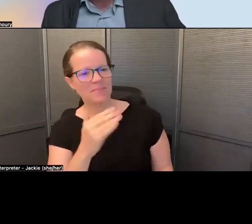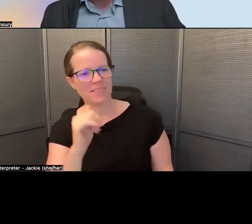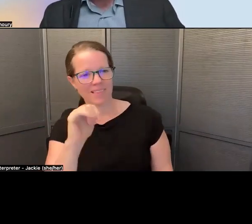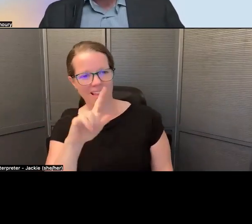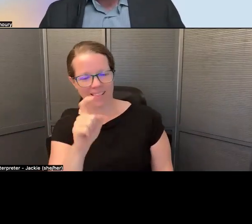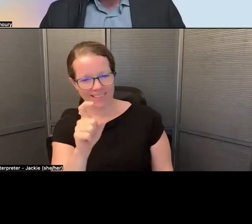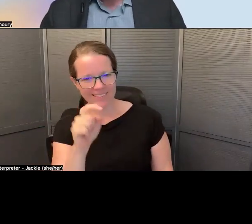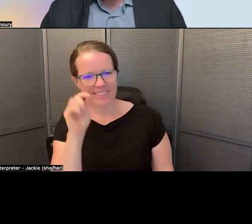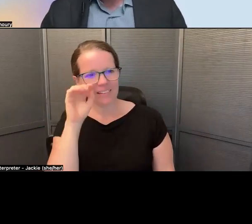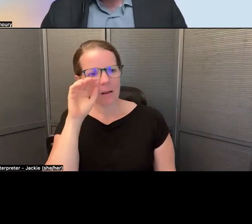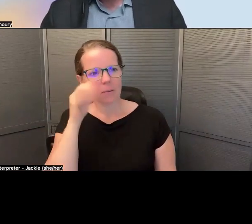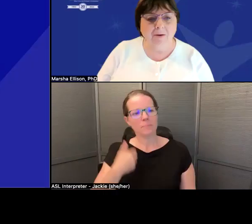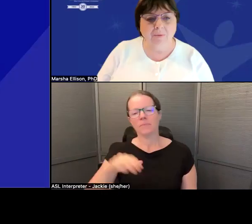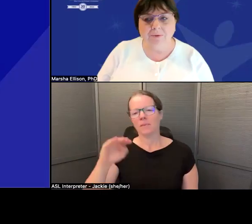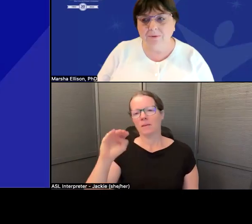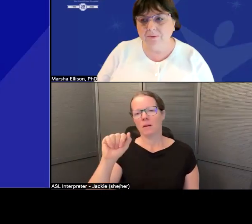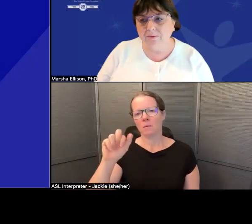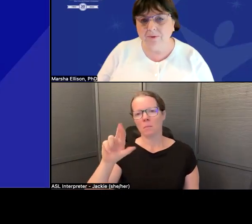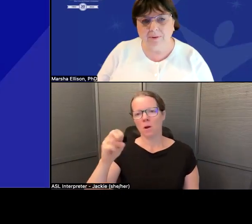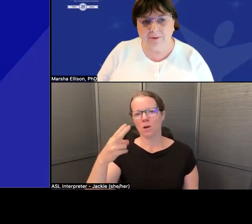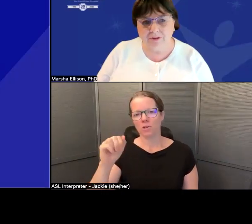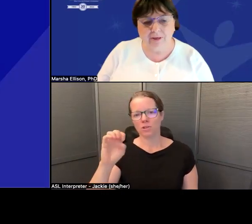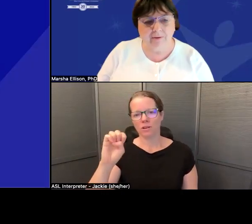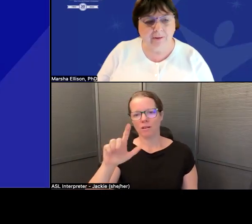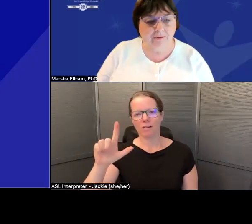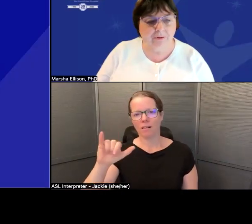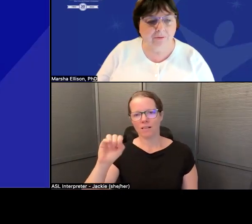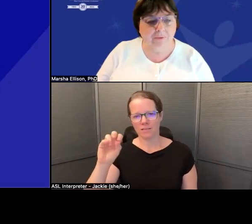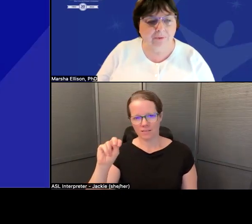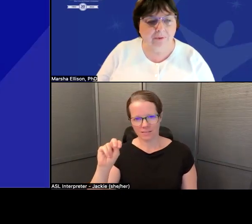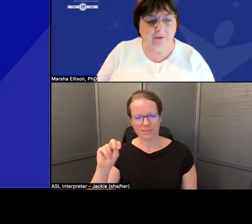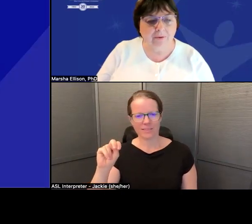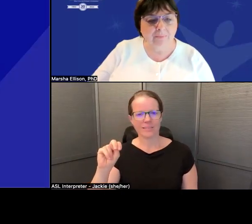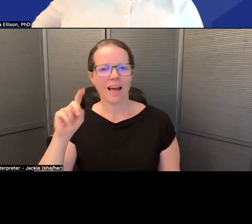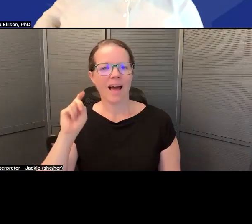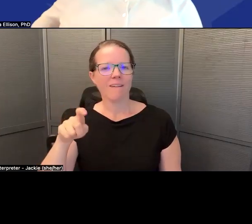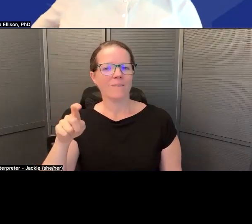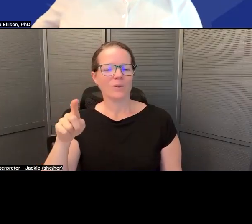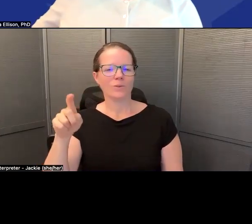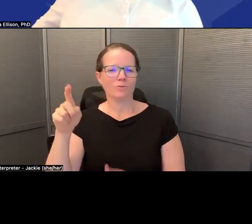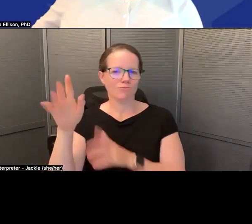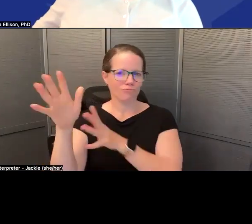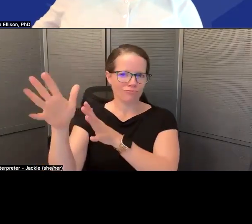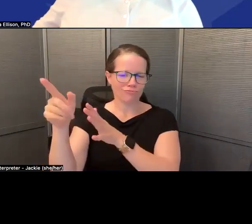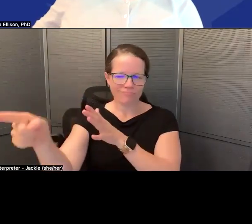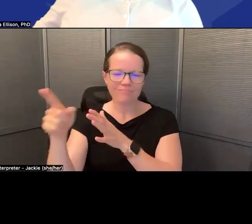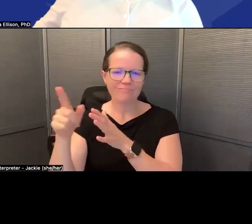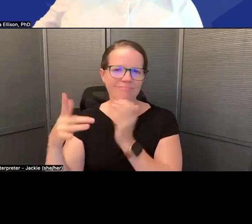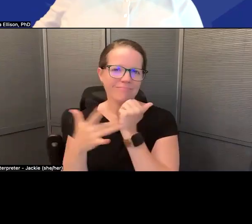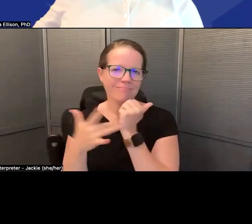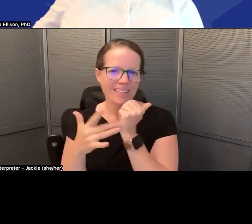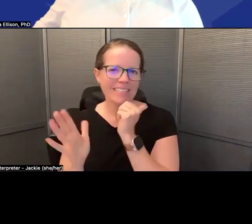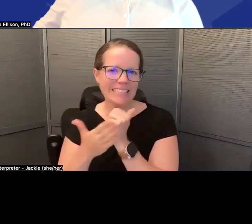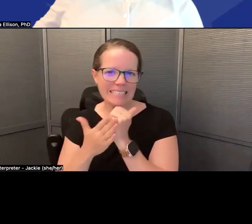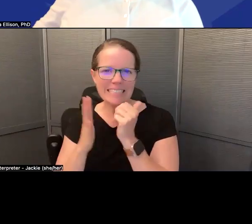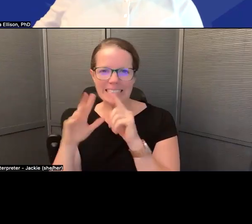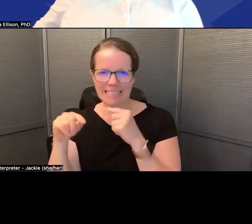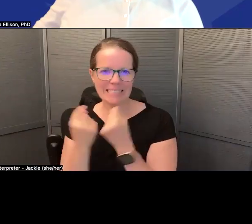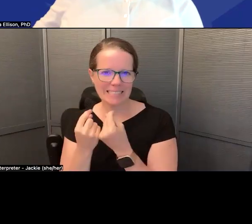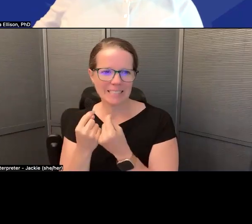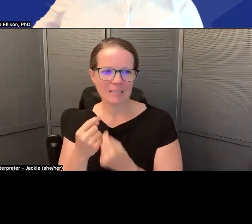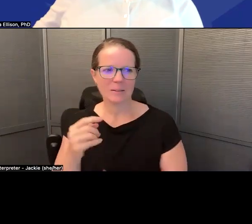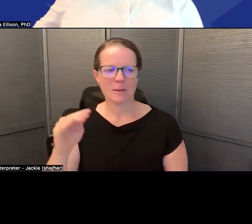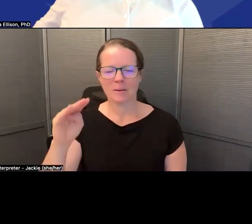This is Marsha Ellison. I want to shout out to the other members of the technical assistance team,